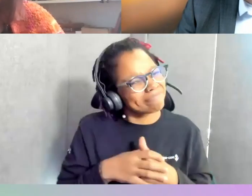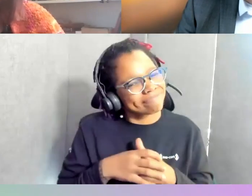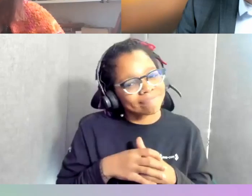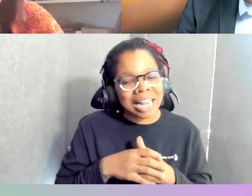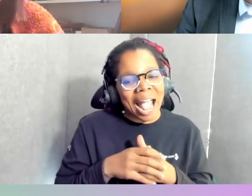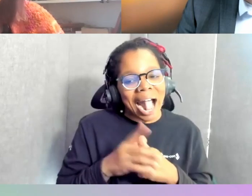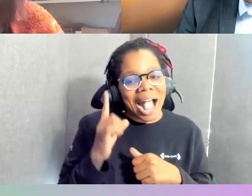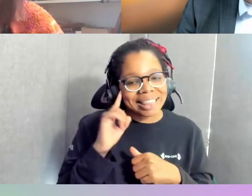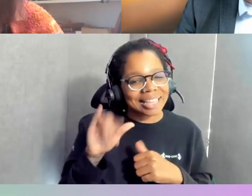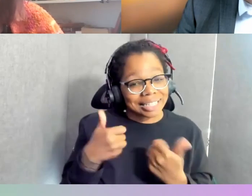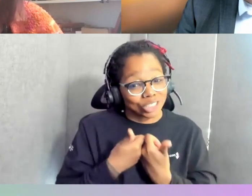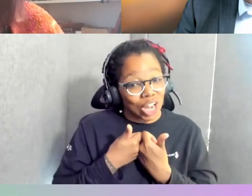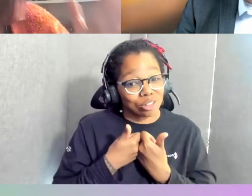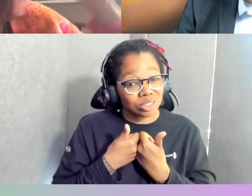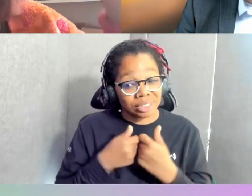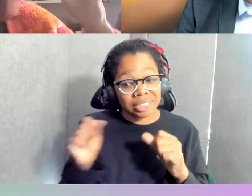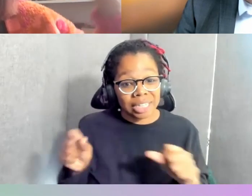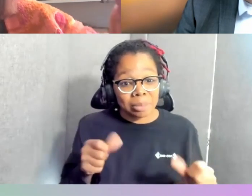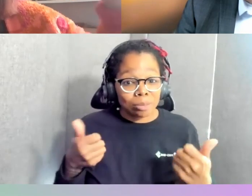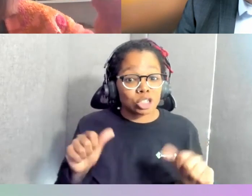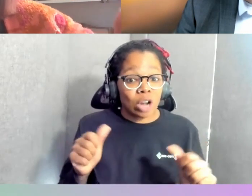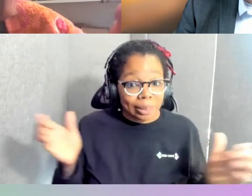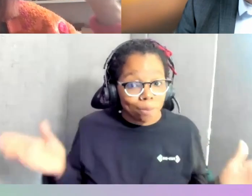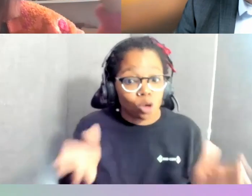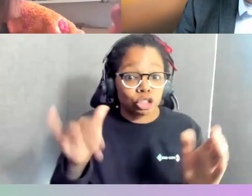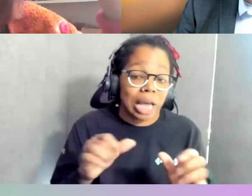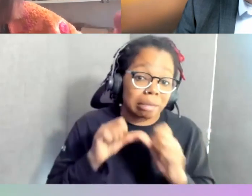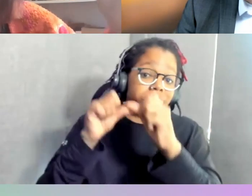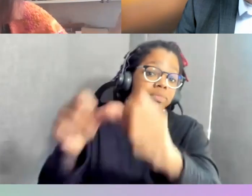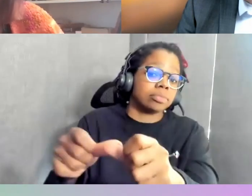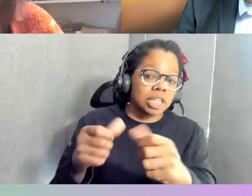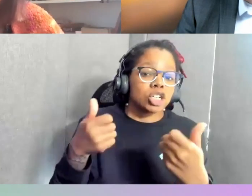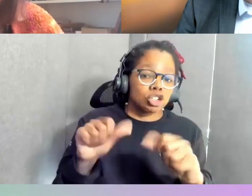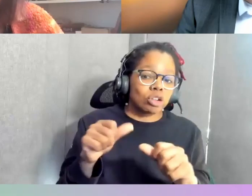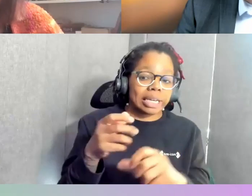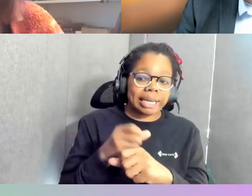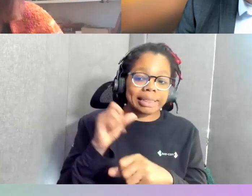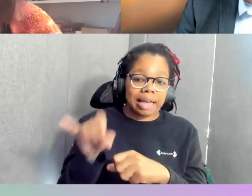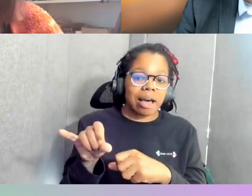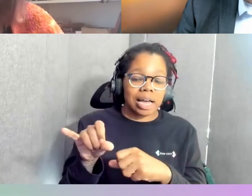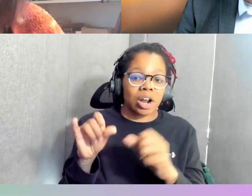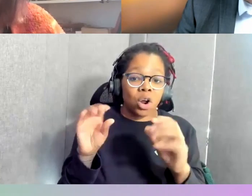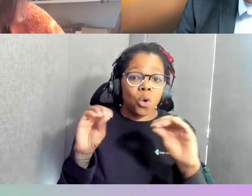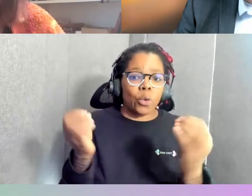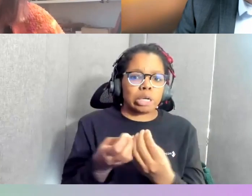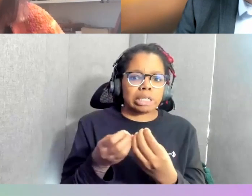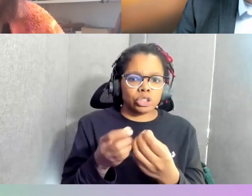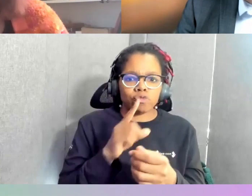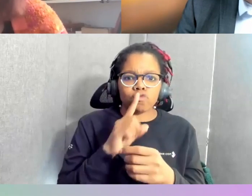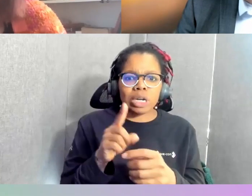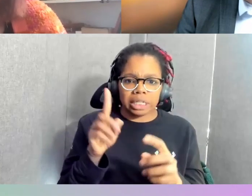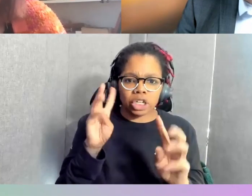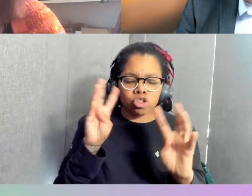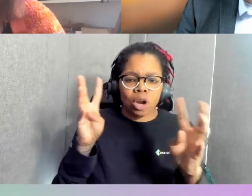that it's a challenge to be able to try and push that uphill and be able to get that organization really creating